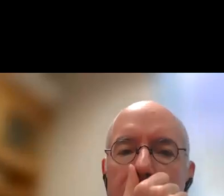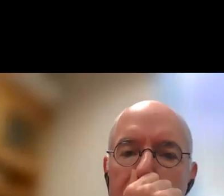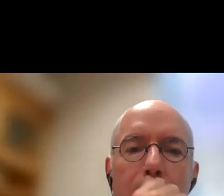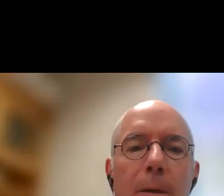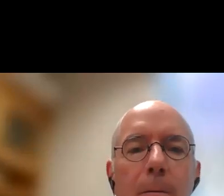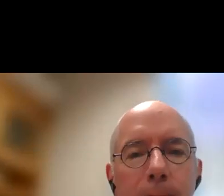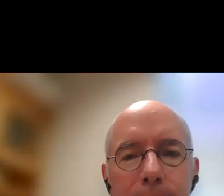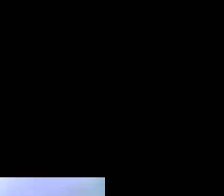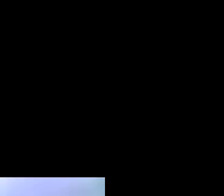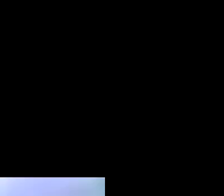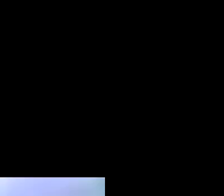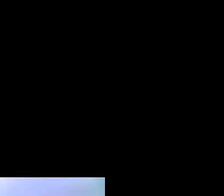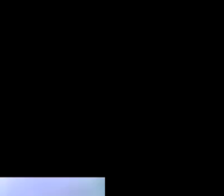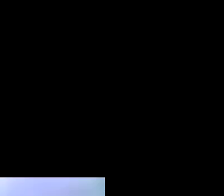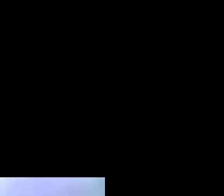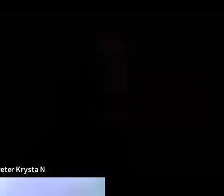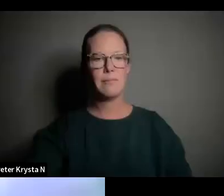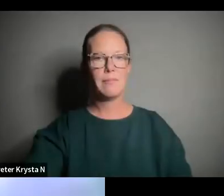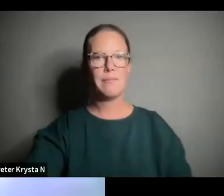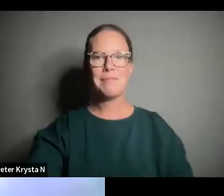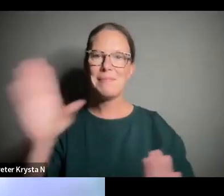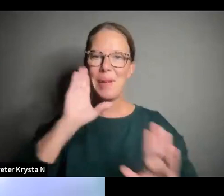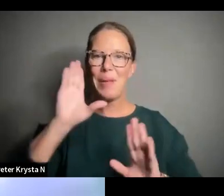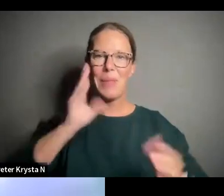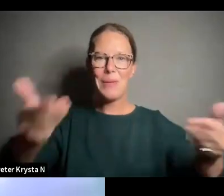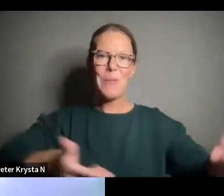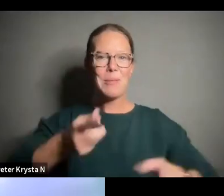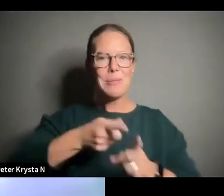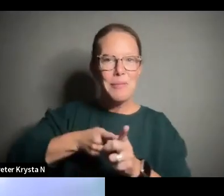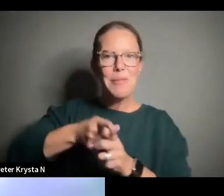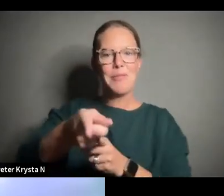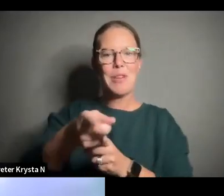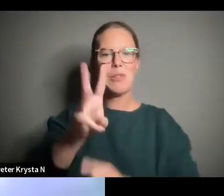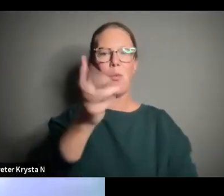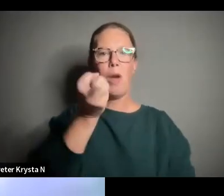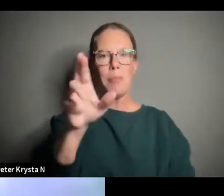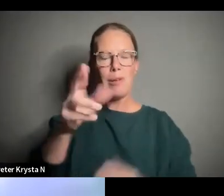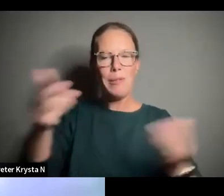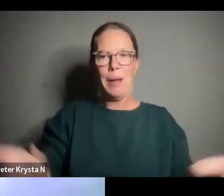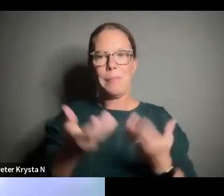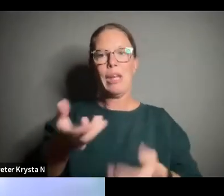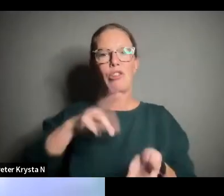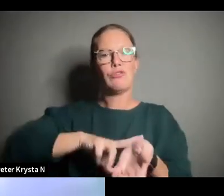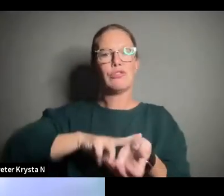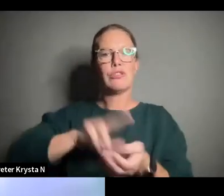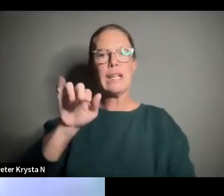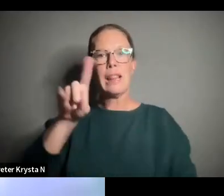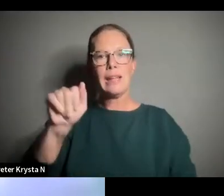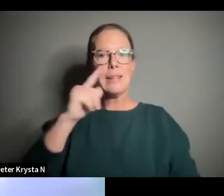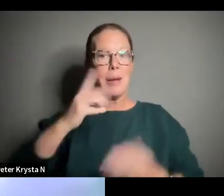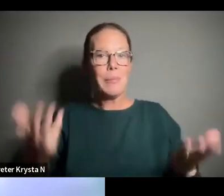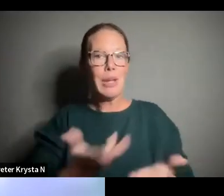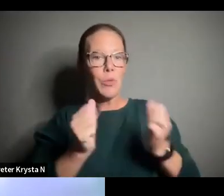Hello and welcome to the professional webinar. I'm Nurse Linda and I'm here with Dr. Raymond Onders,